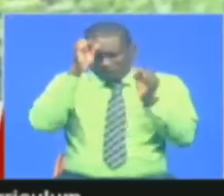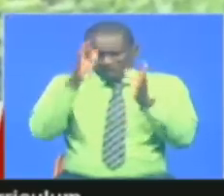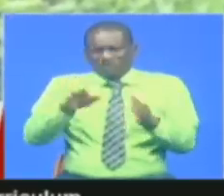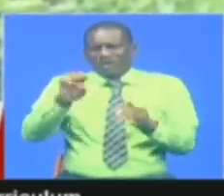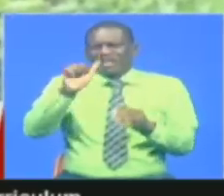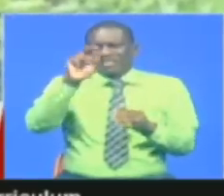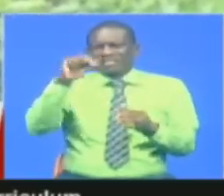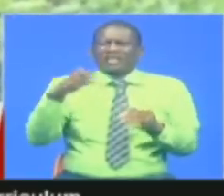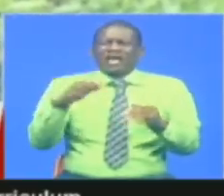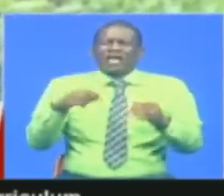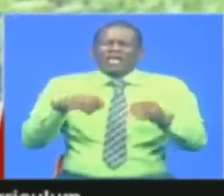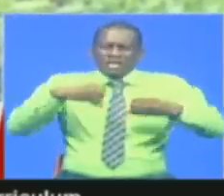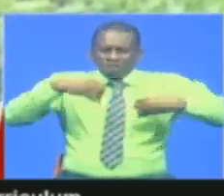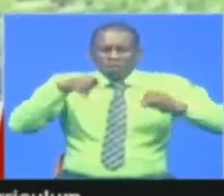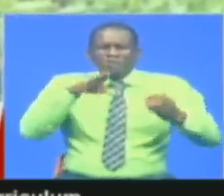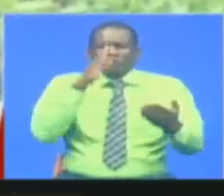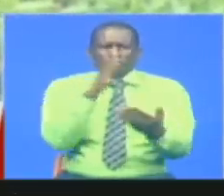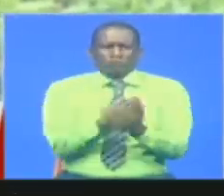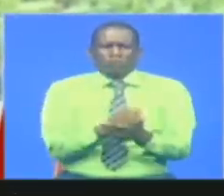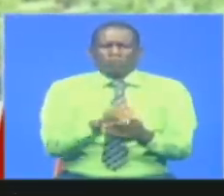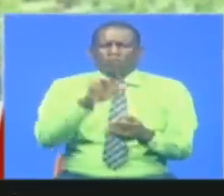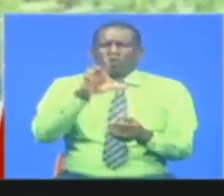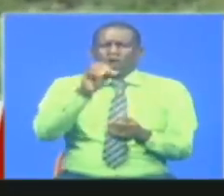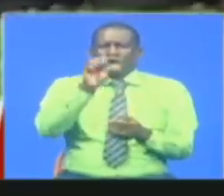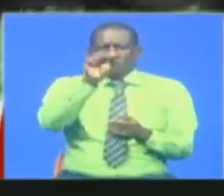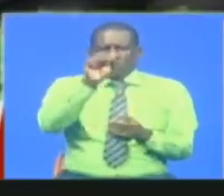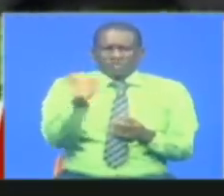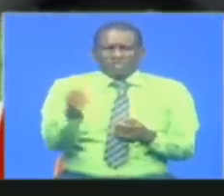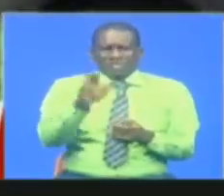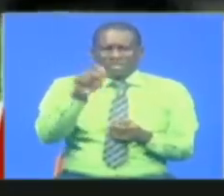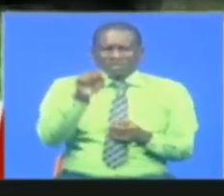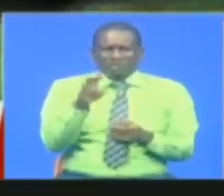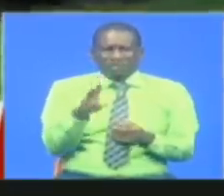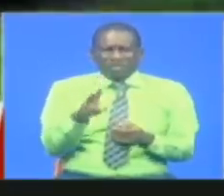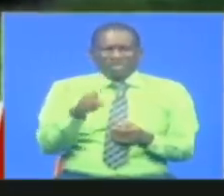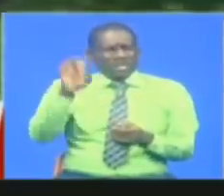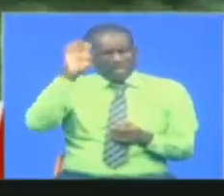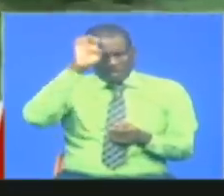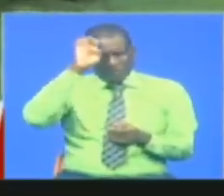lives up to his promise. Lois Wangoi, NTV Eldoret.